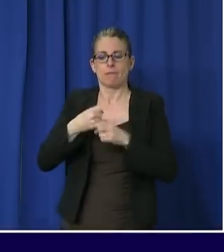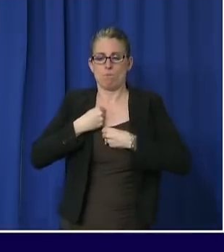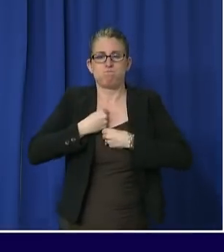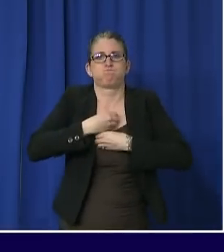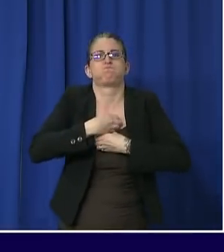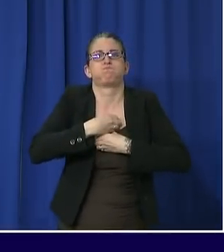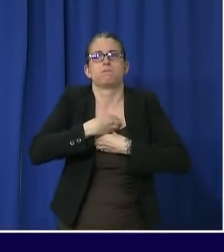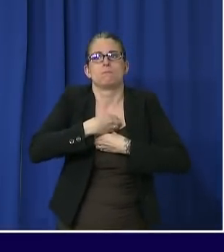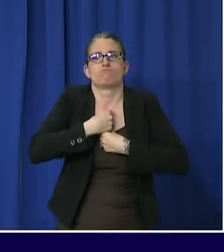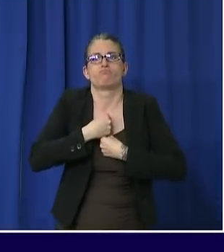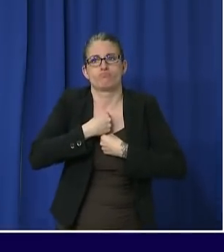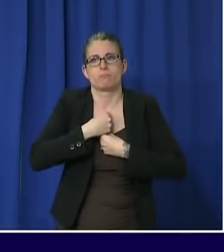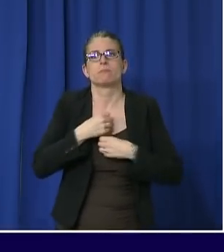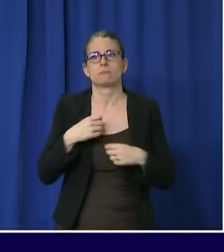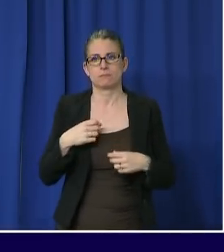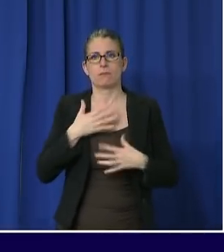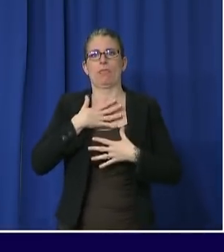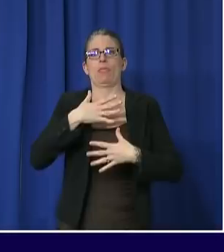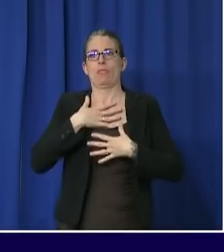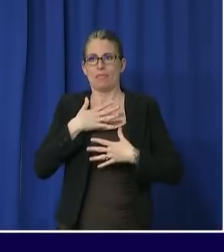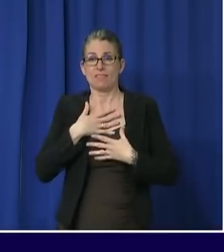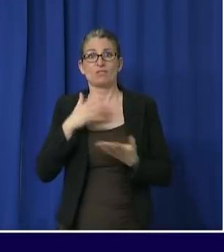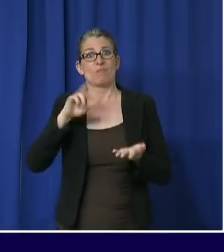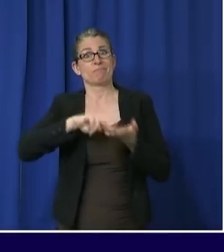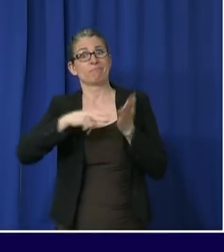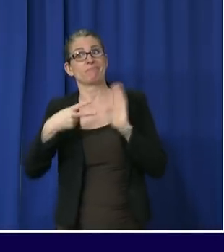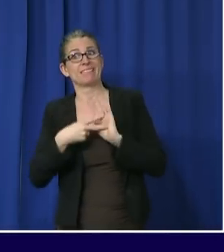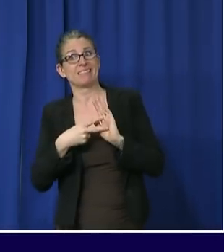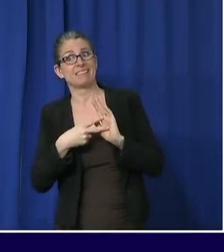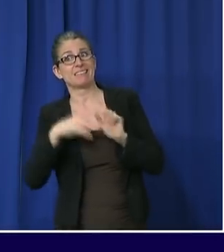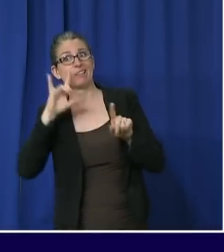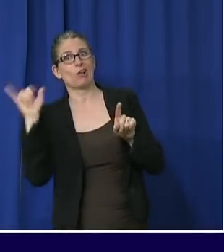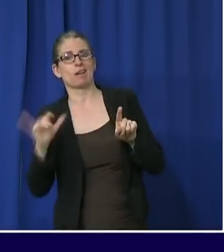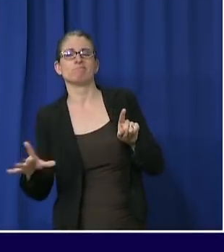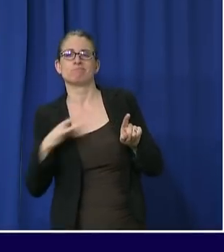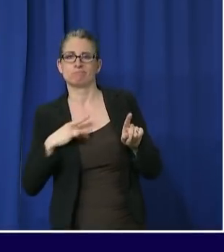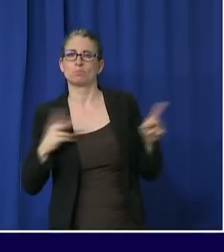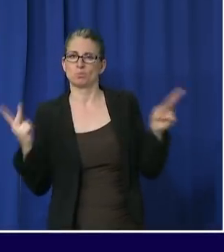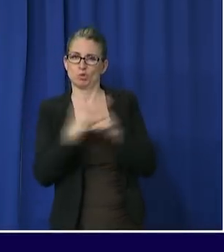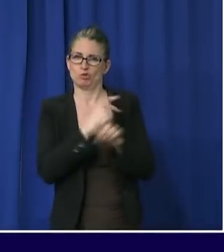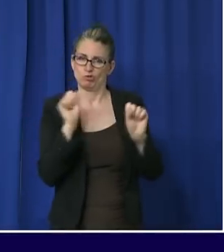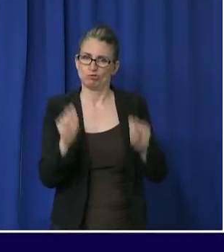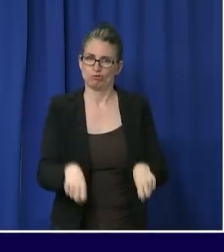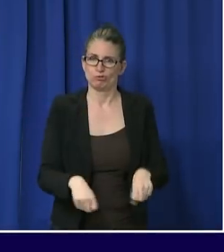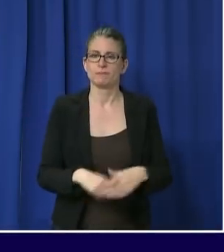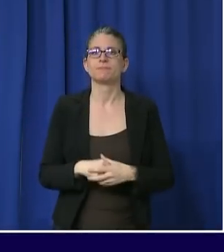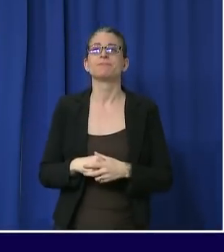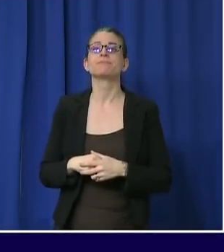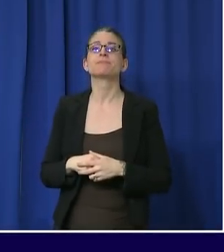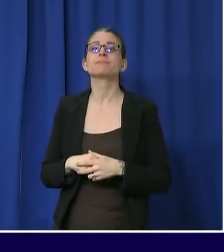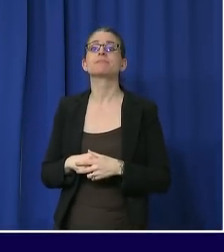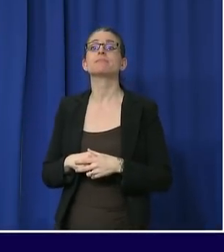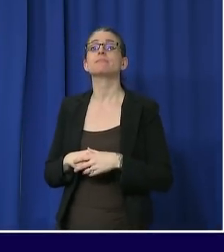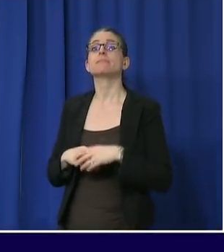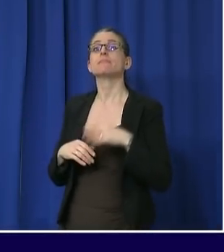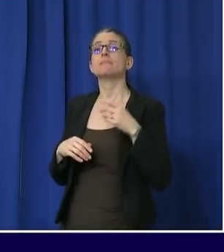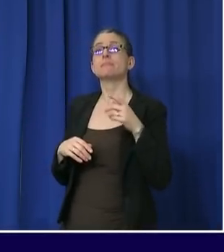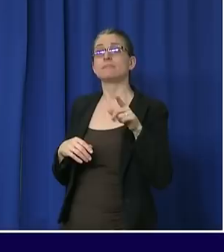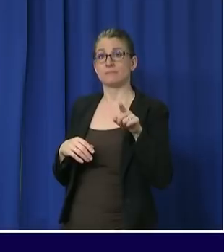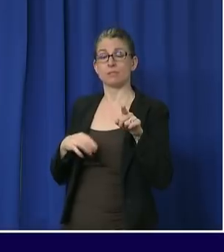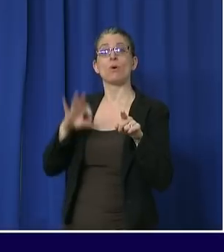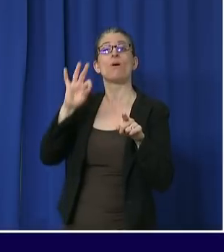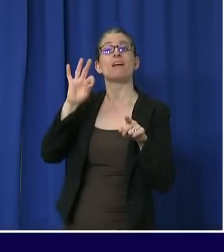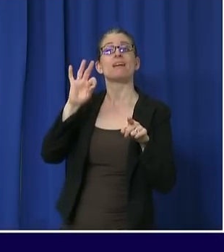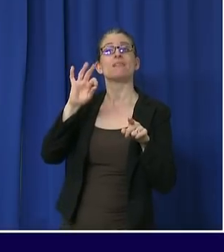an allergic reaction from hay fever or pollen is not the same type of inflammatory response that drives much